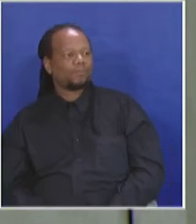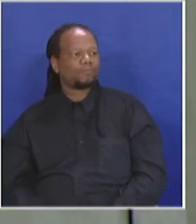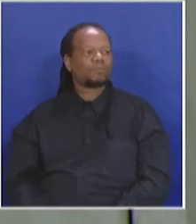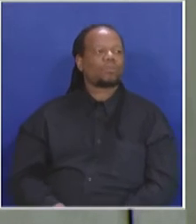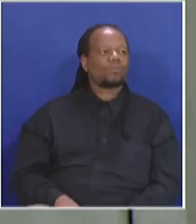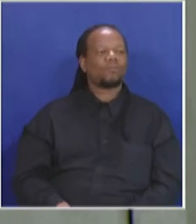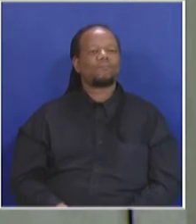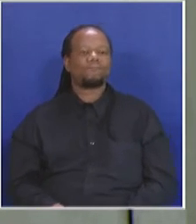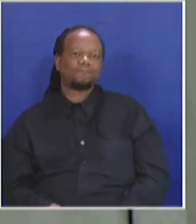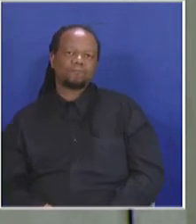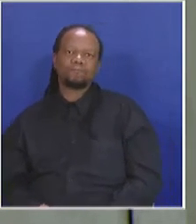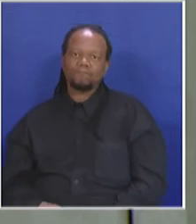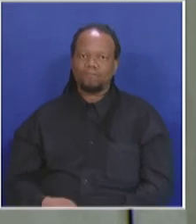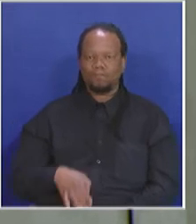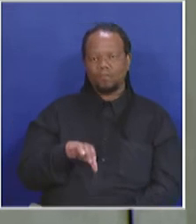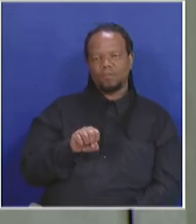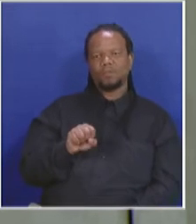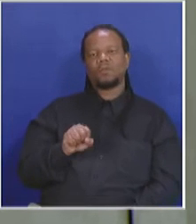The Honorable Esak.